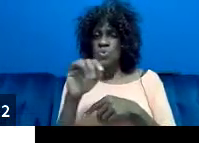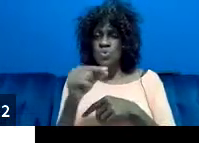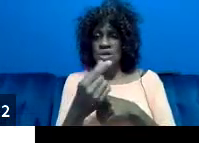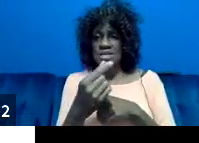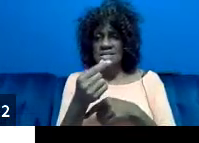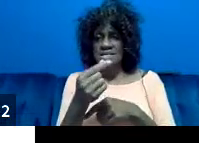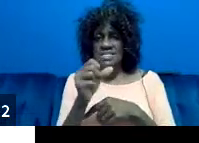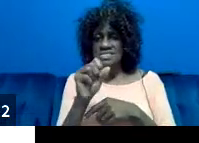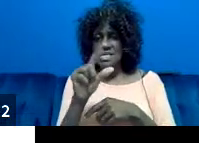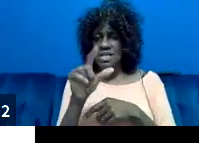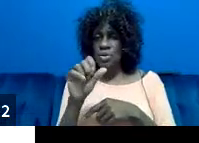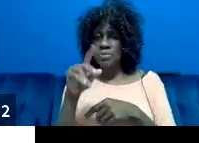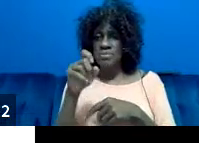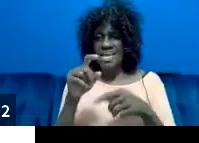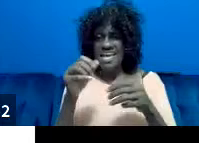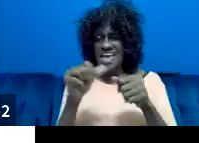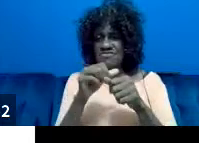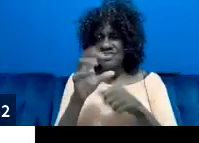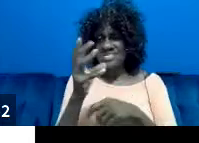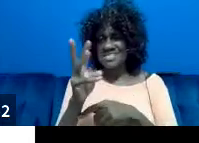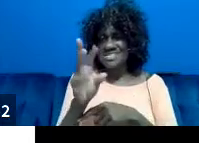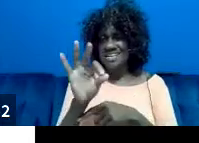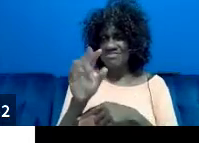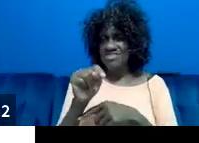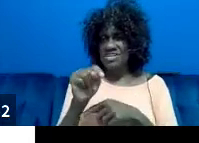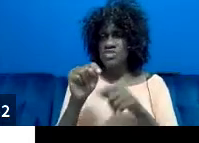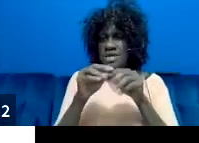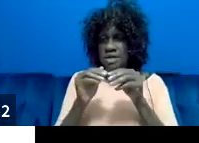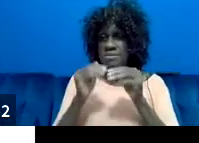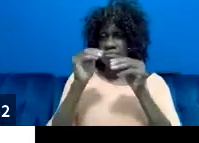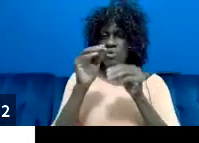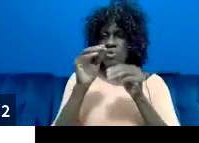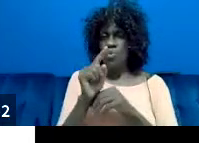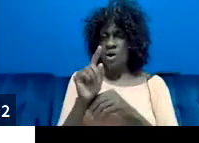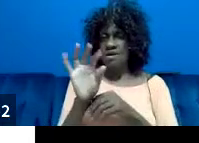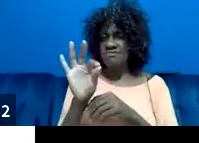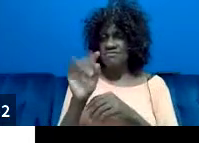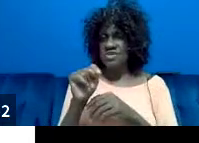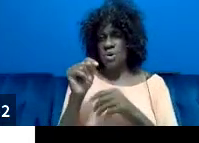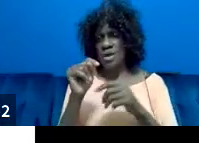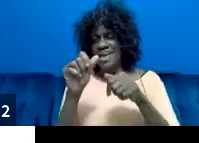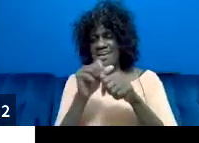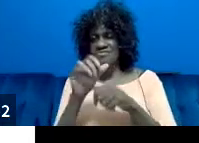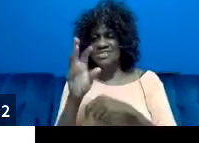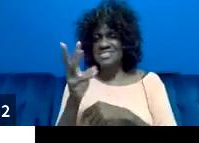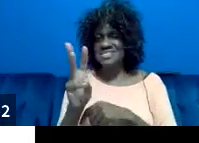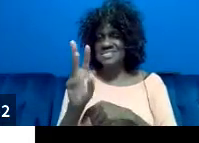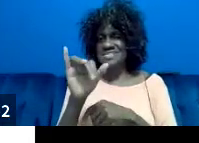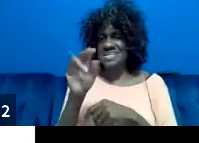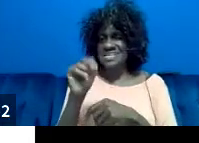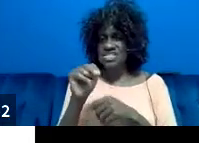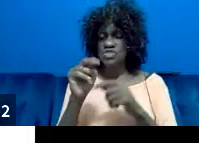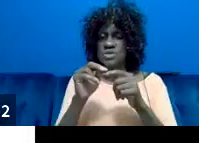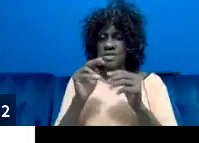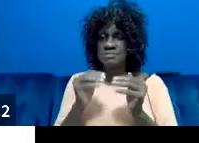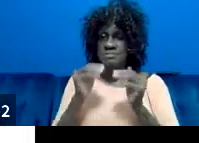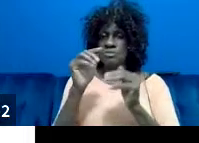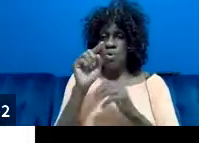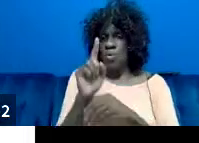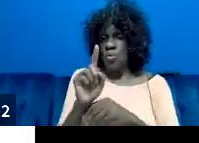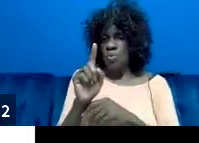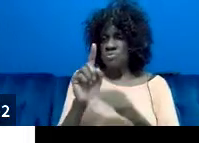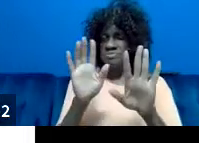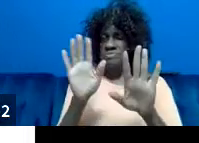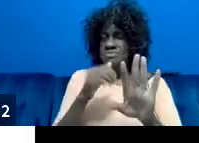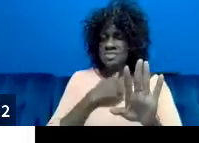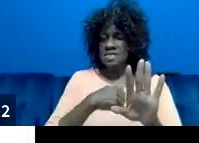here, for every 16 feet of run, you could come up a foot, or for every 16 inches of run, you could come up an inch. I'm sorry,